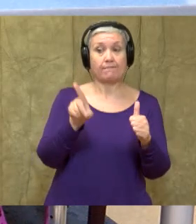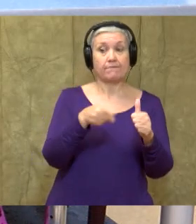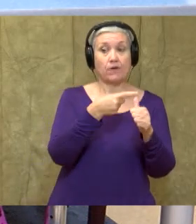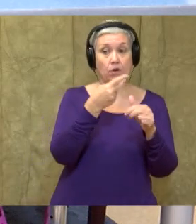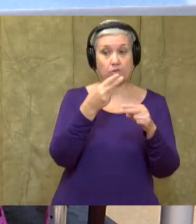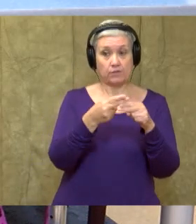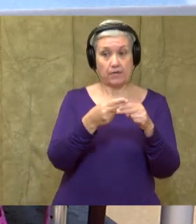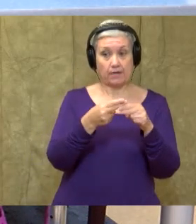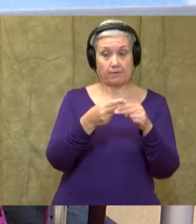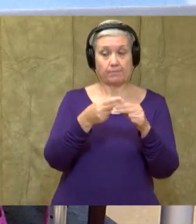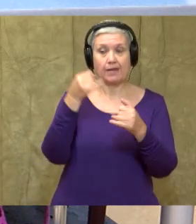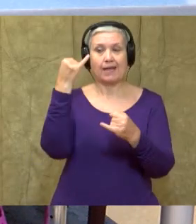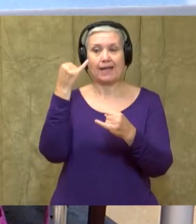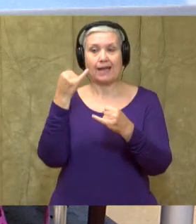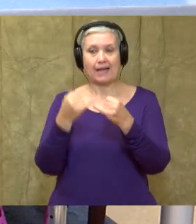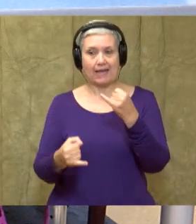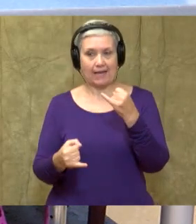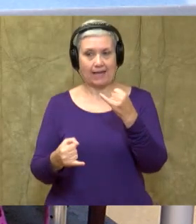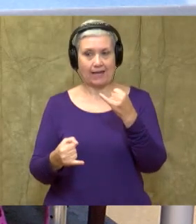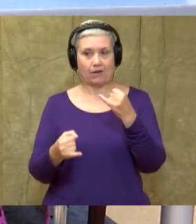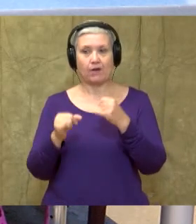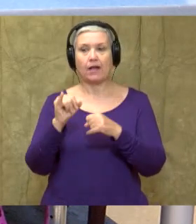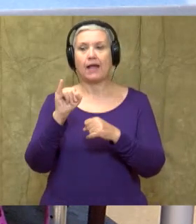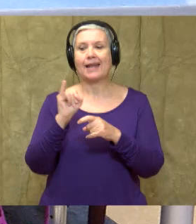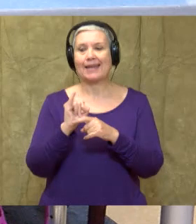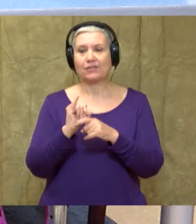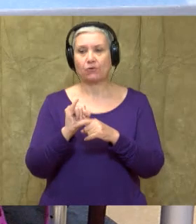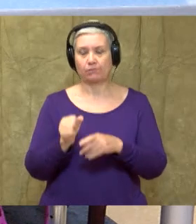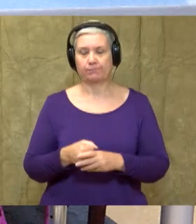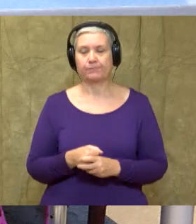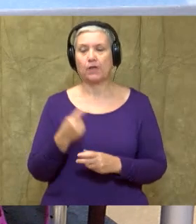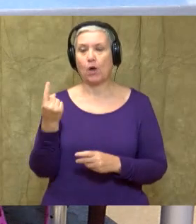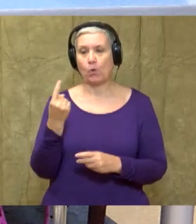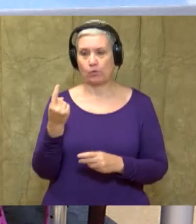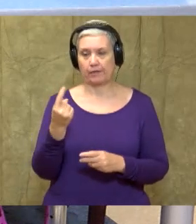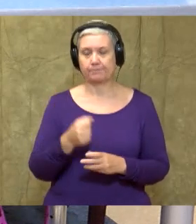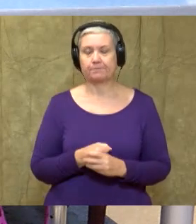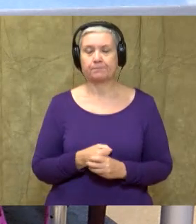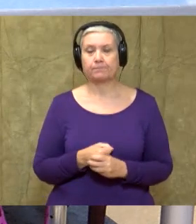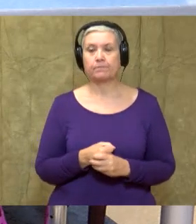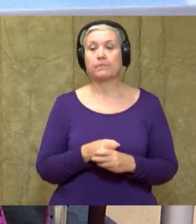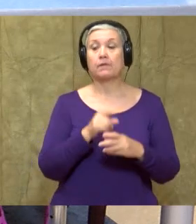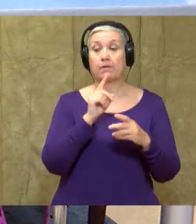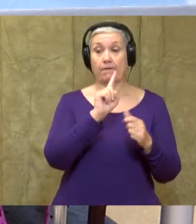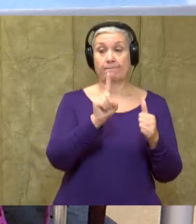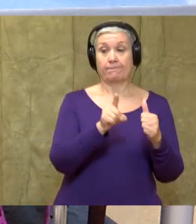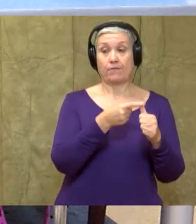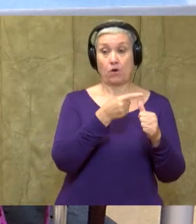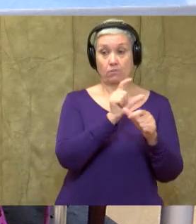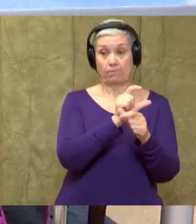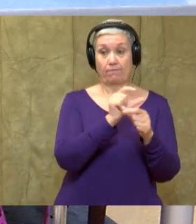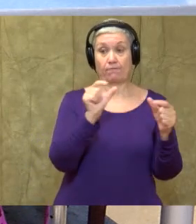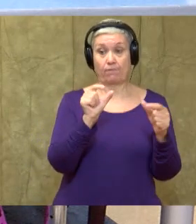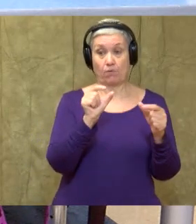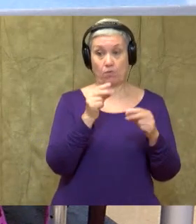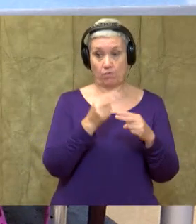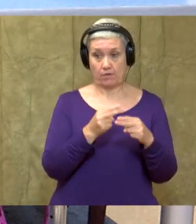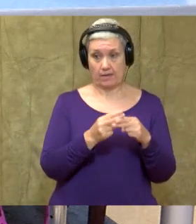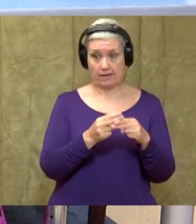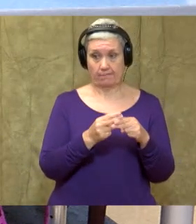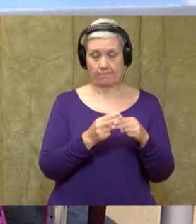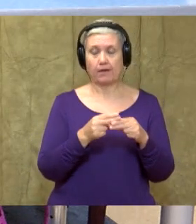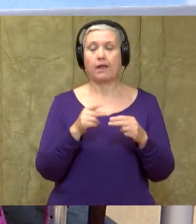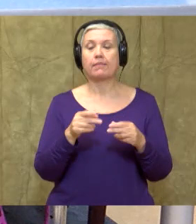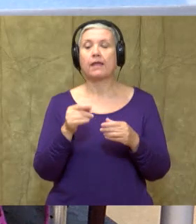name and your last name initial. Again, where it says name or nickname, we would like for you to